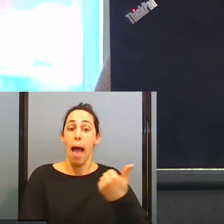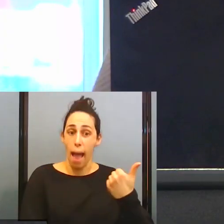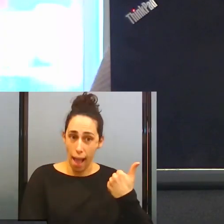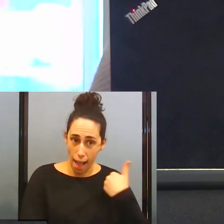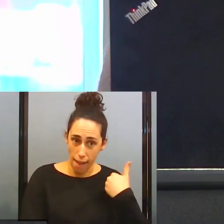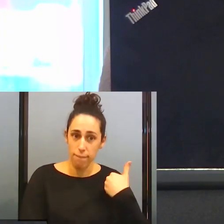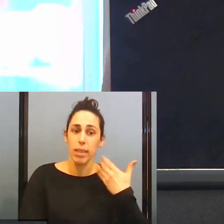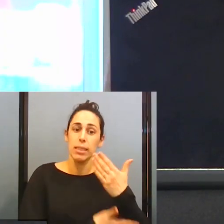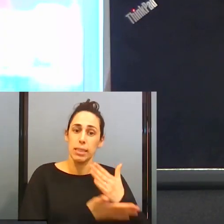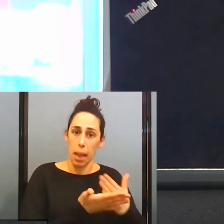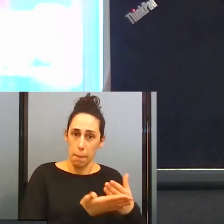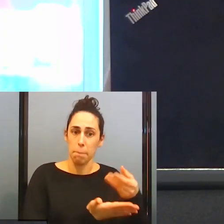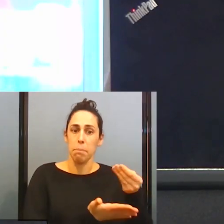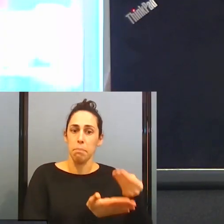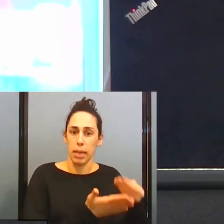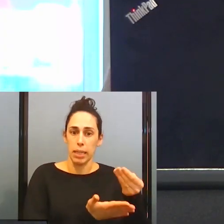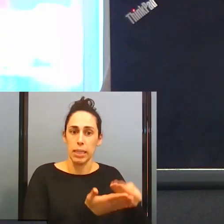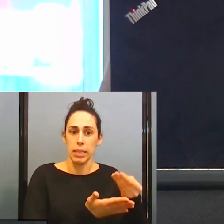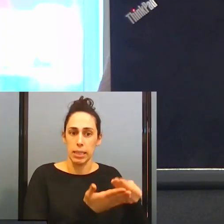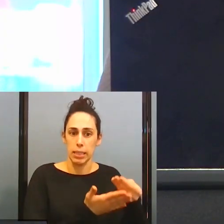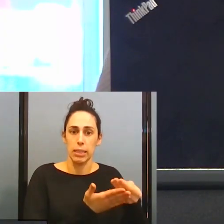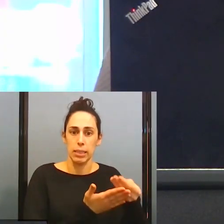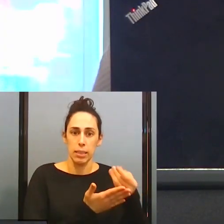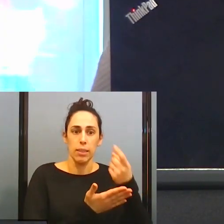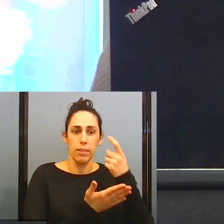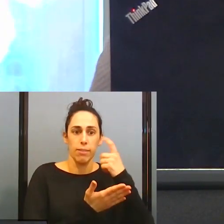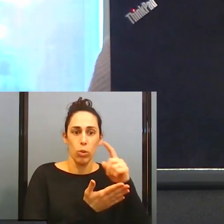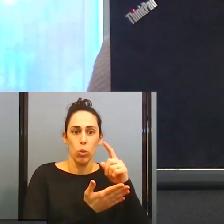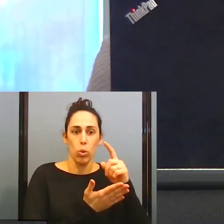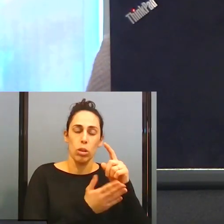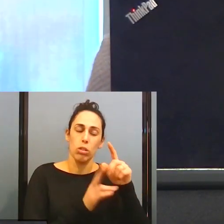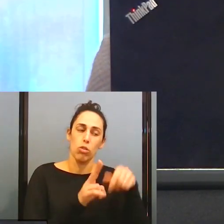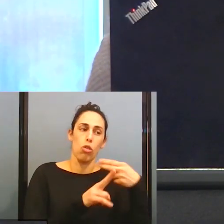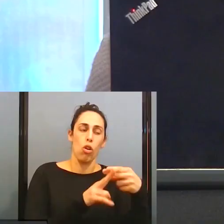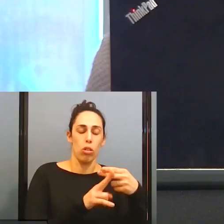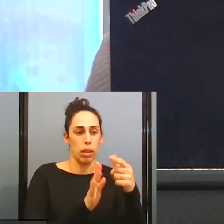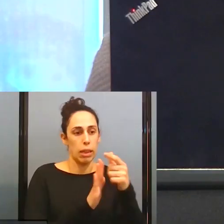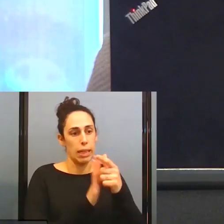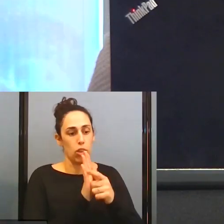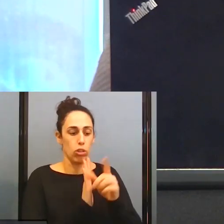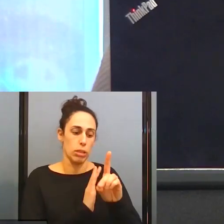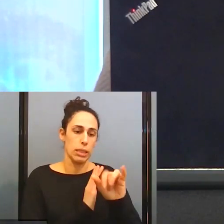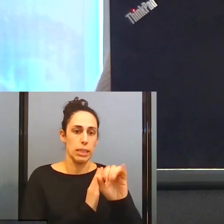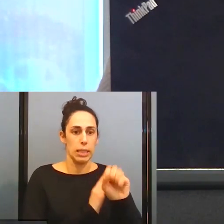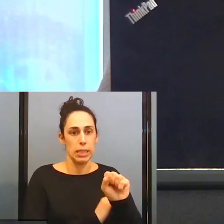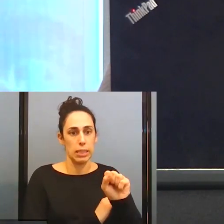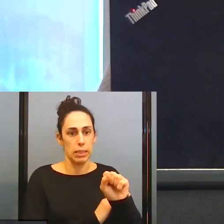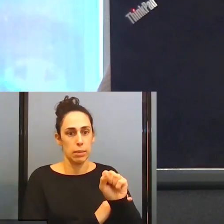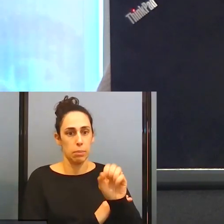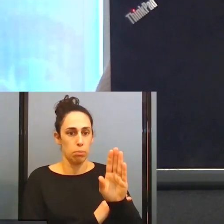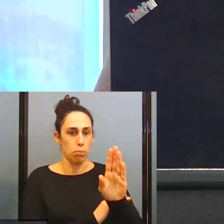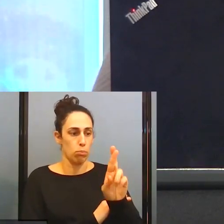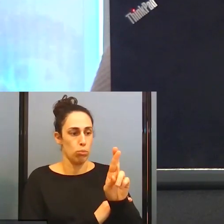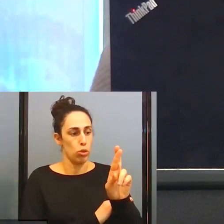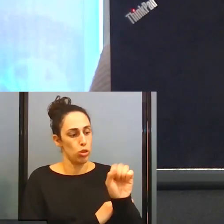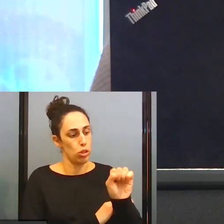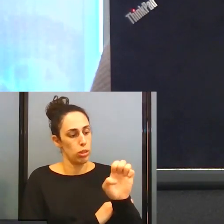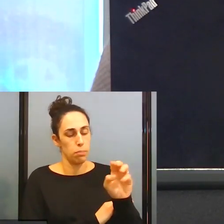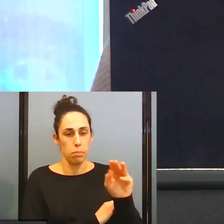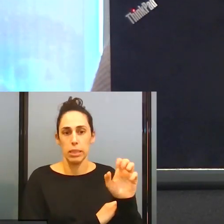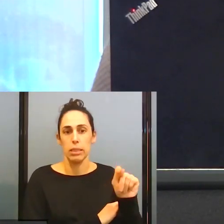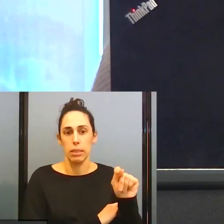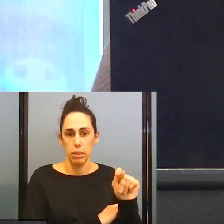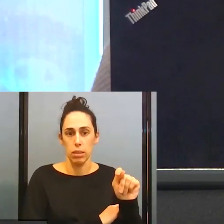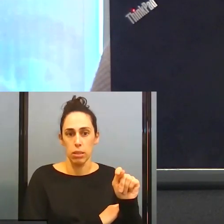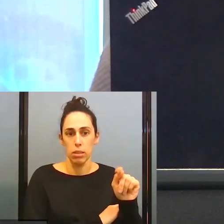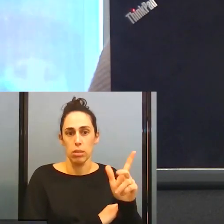have, all the clinics have access to some of these pockets of money as well to cover some of those. And our clinic